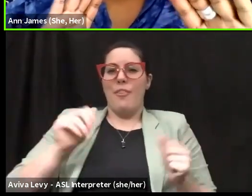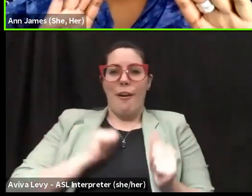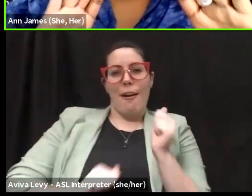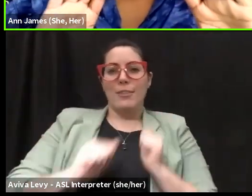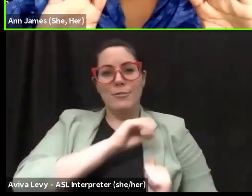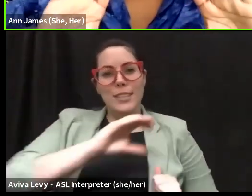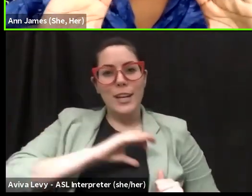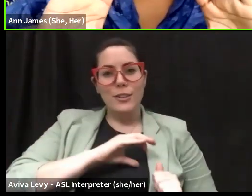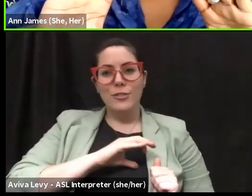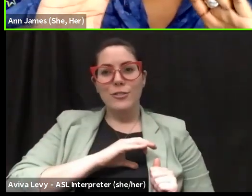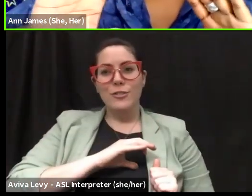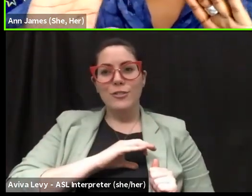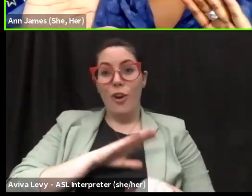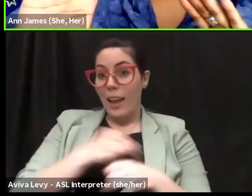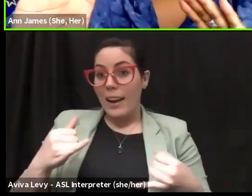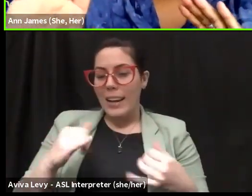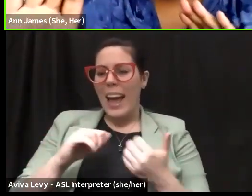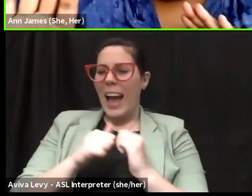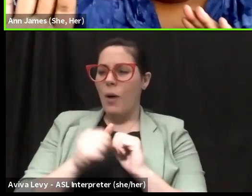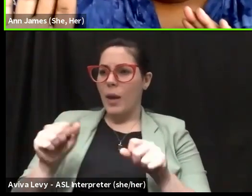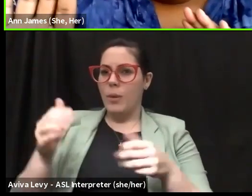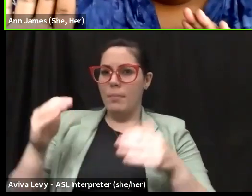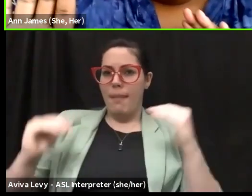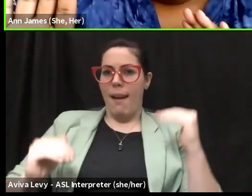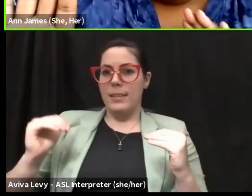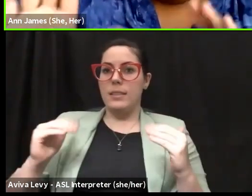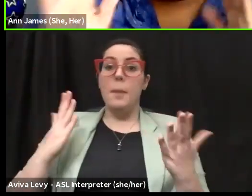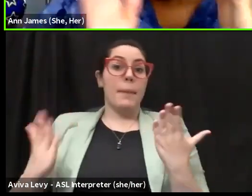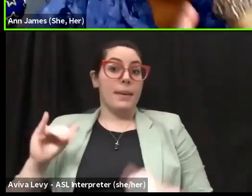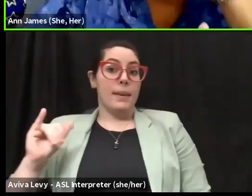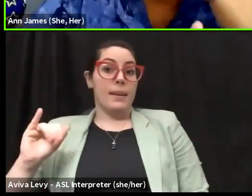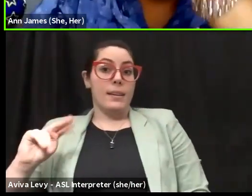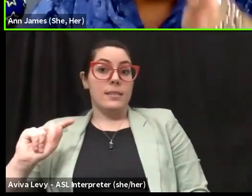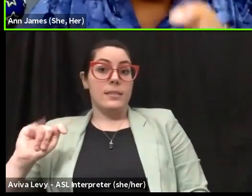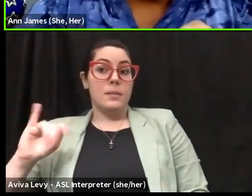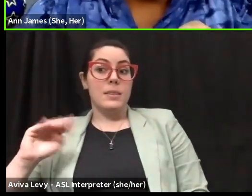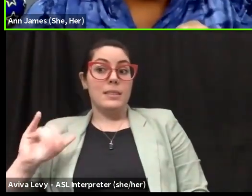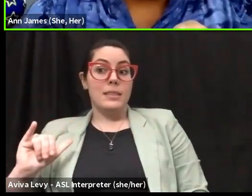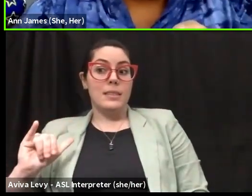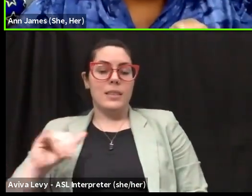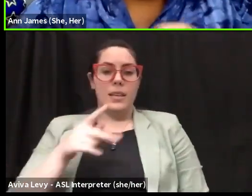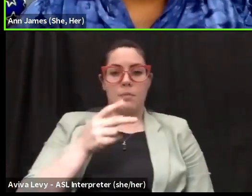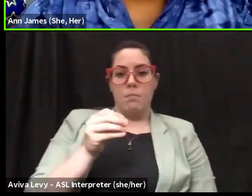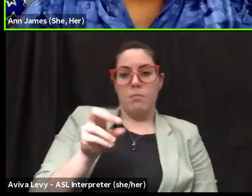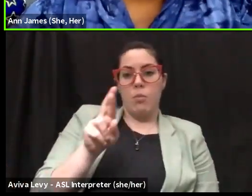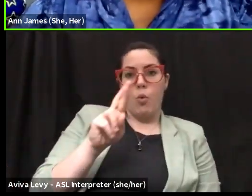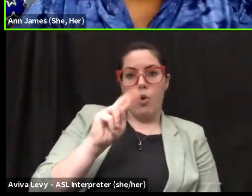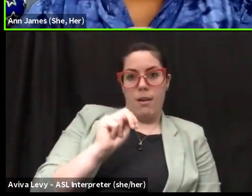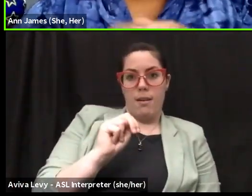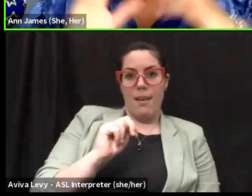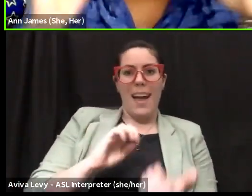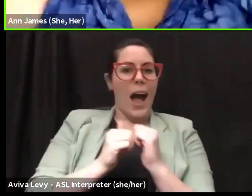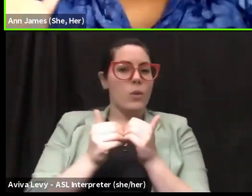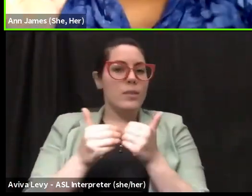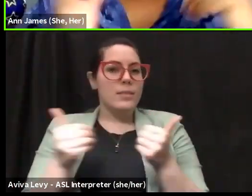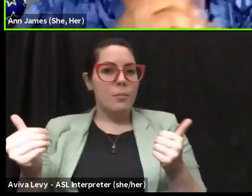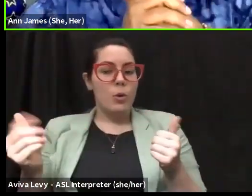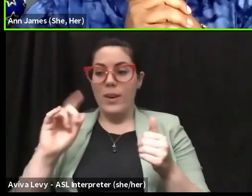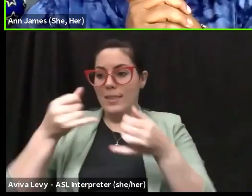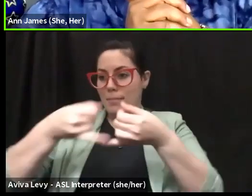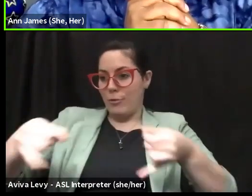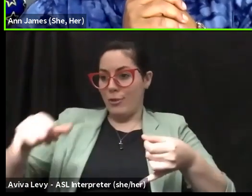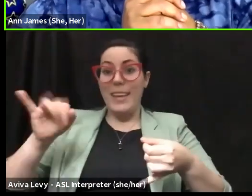intimacy and, say, pornography? Where is that line when we're in our